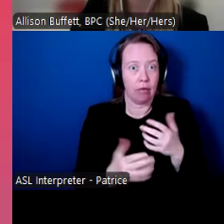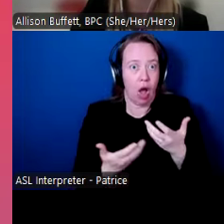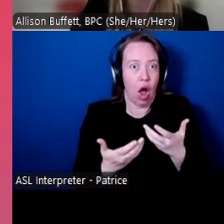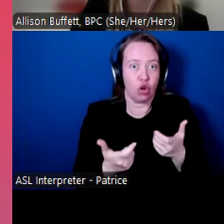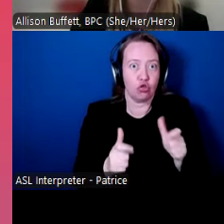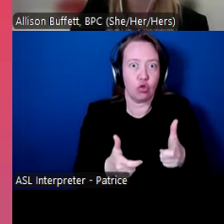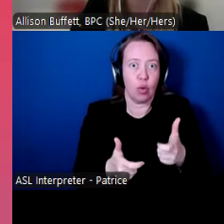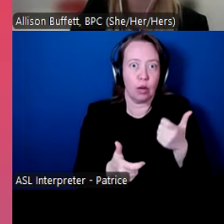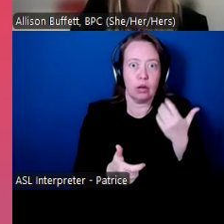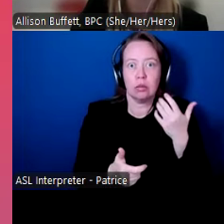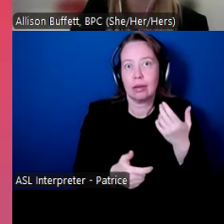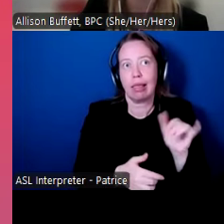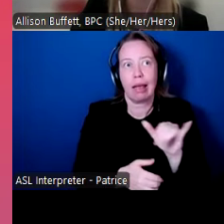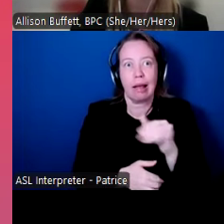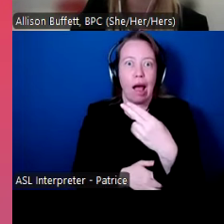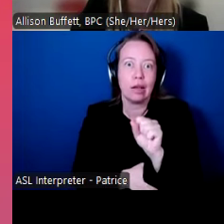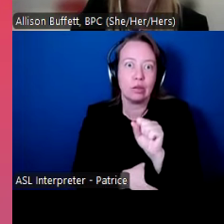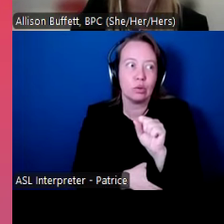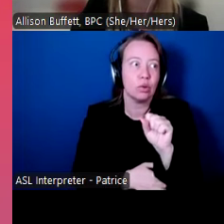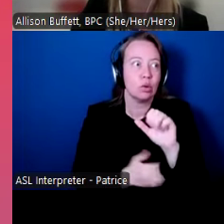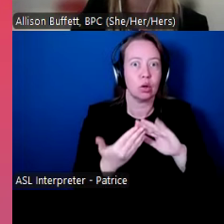as high schools or community colleges.